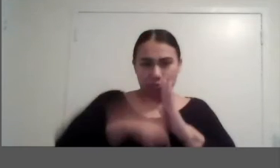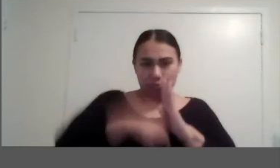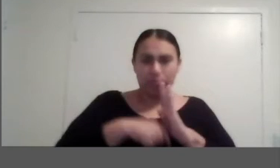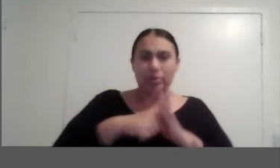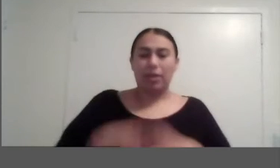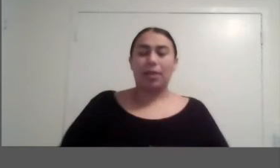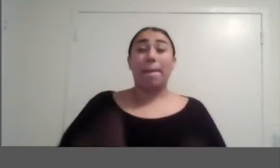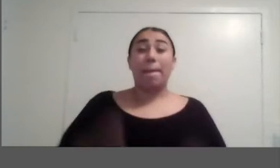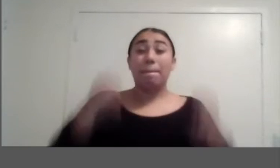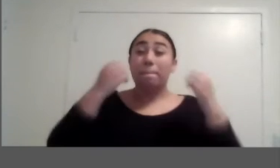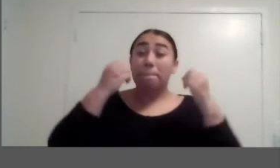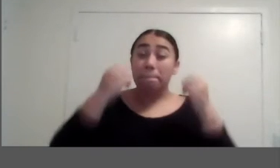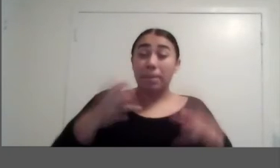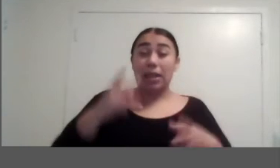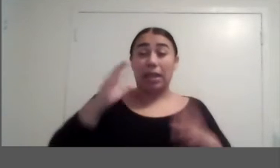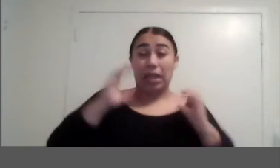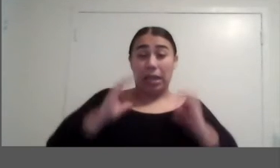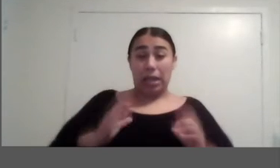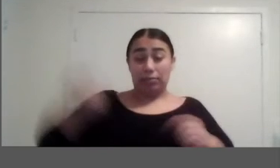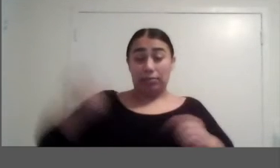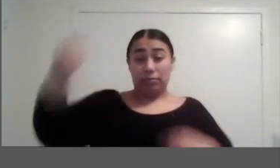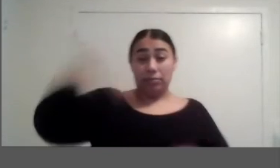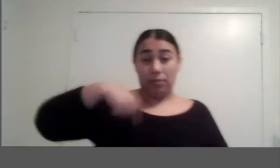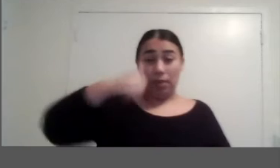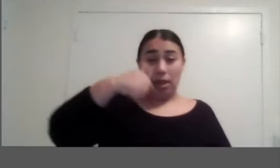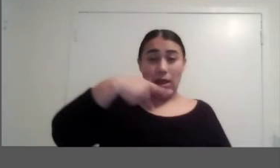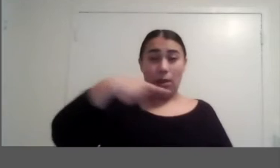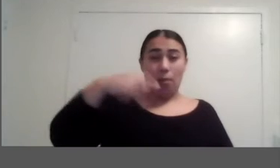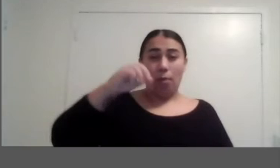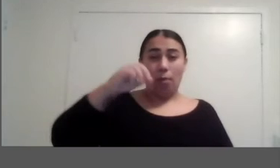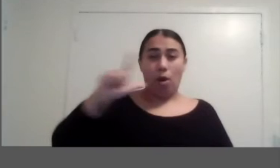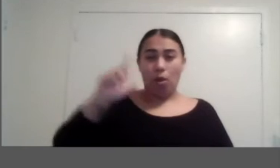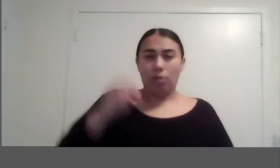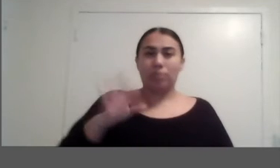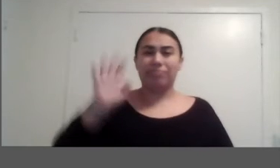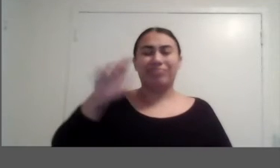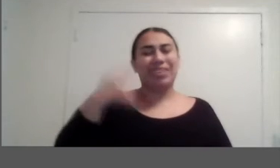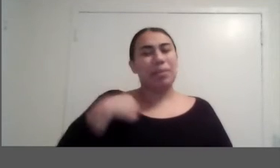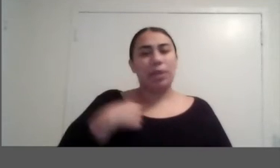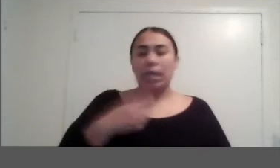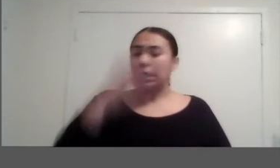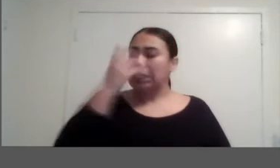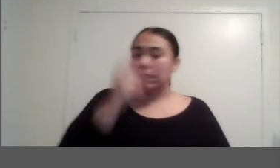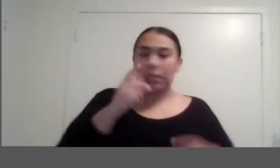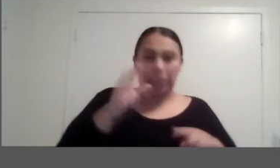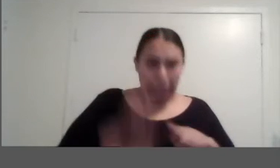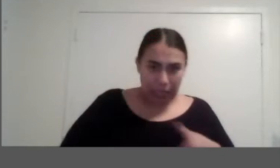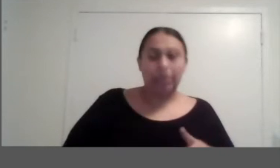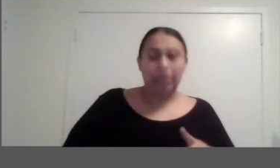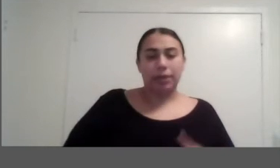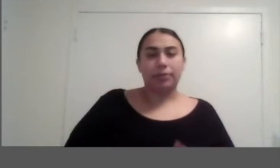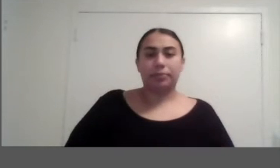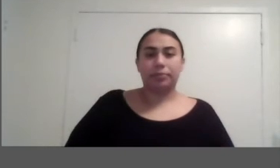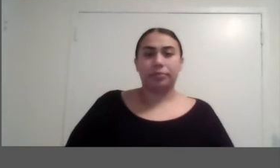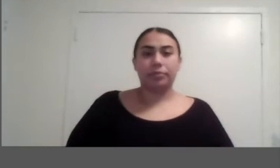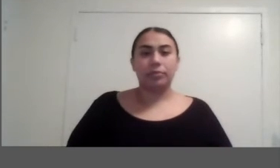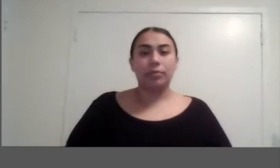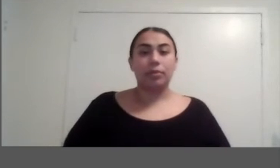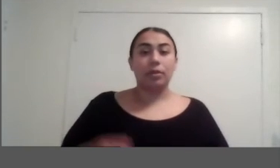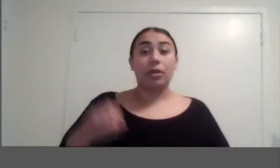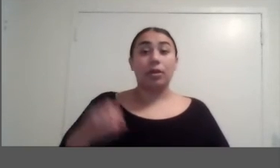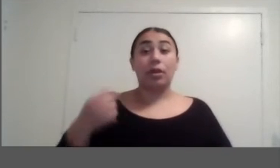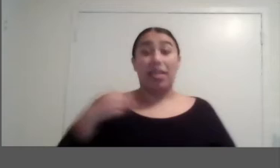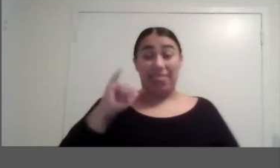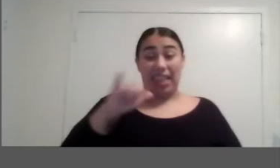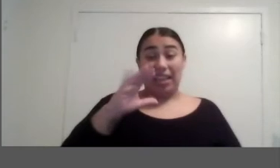disturbances. And many of these patients report positive effects of medical cannabis on their sleep patterns. Even in the few